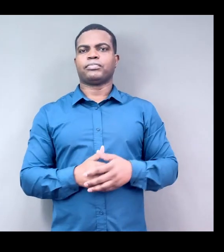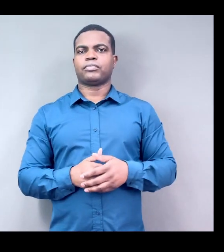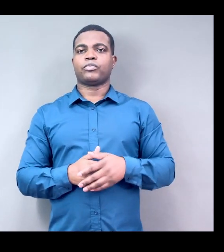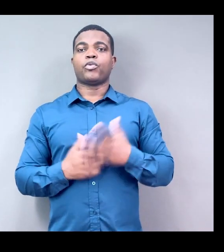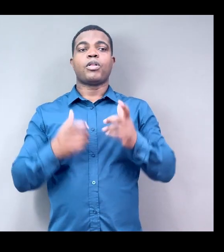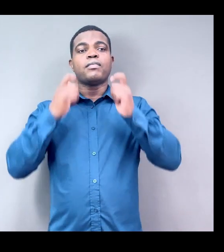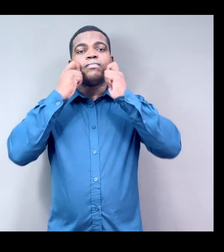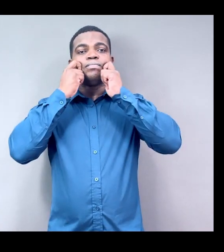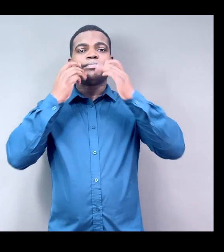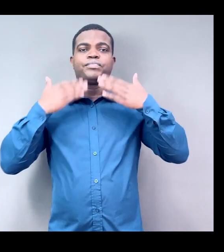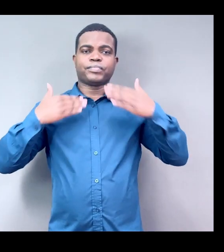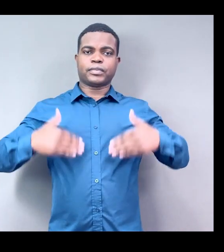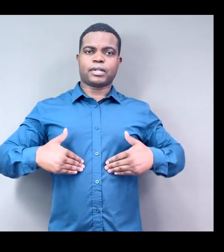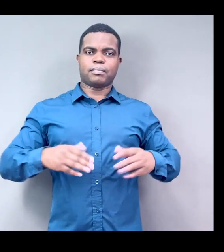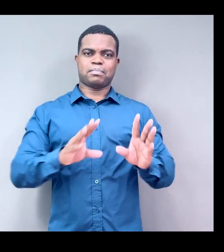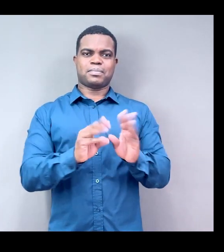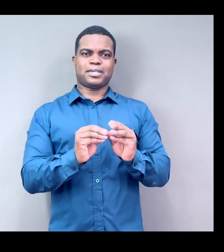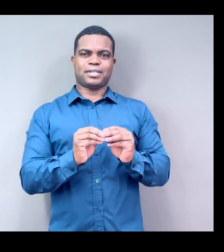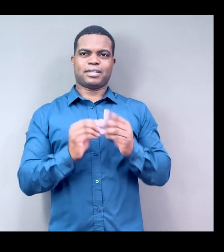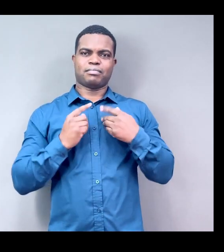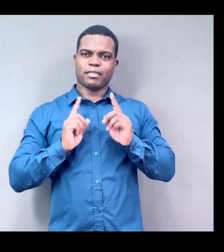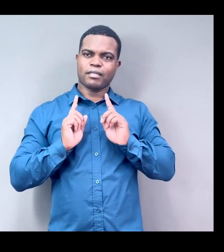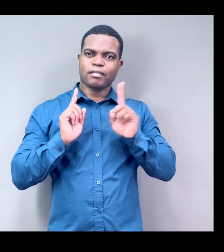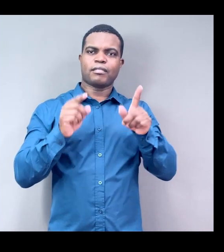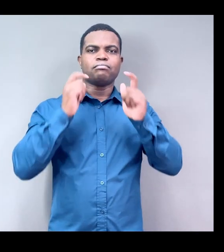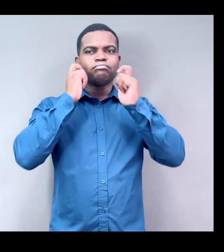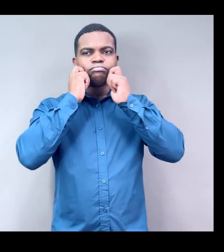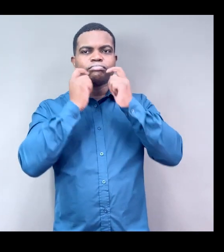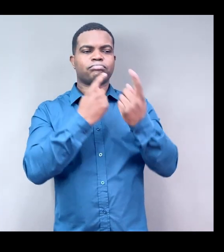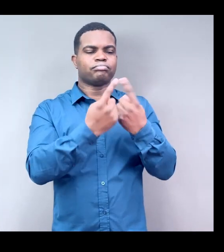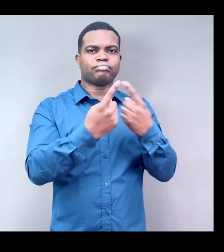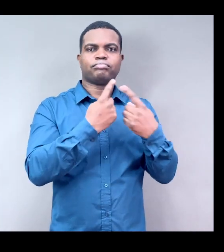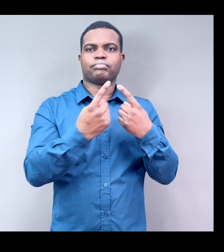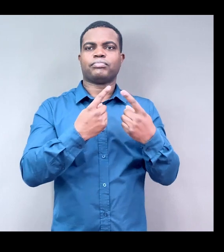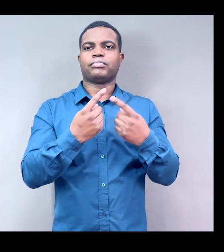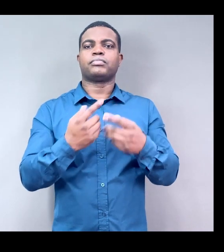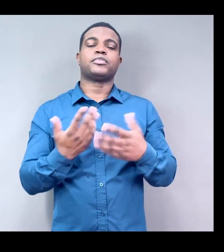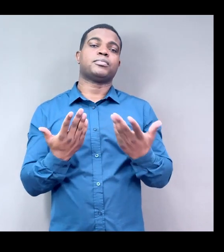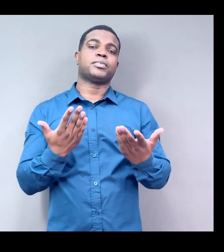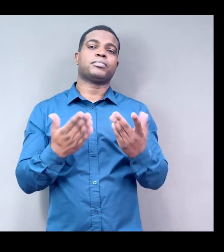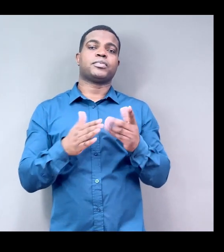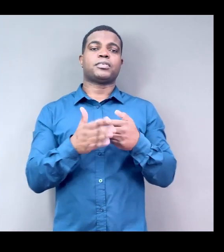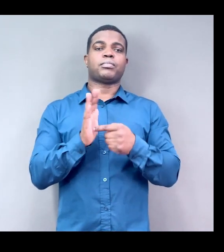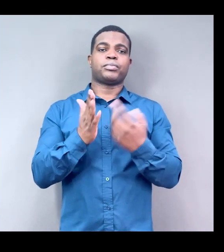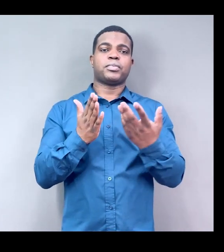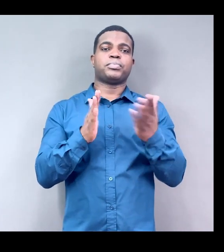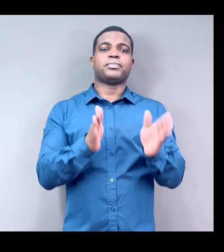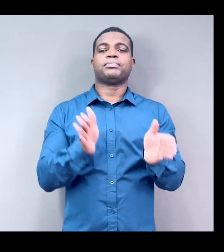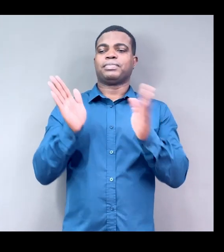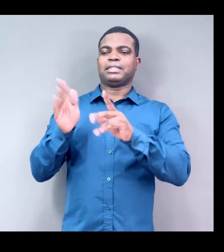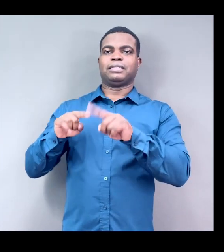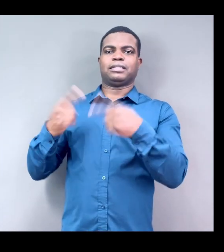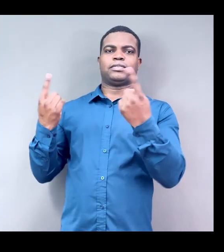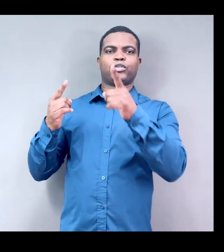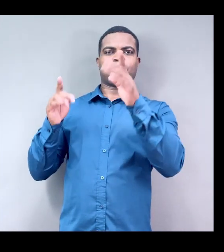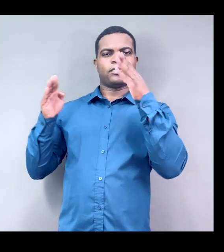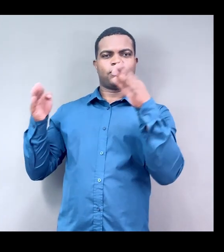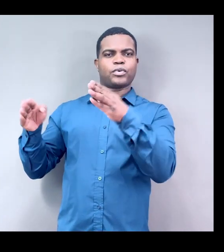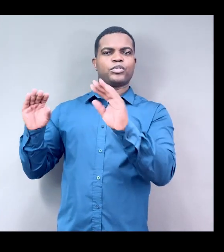mostly prefer the physical meetings. They will mostly prefer the physical meetings. So if your